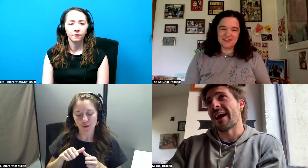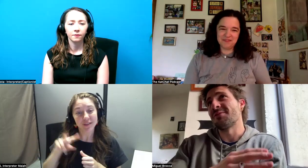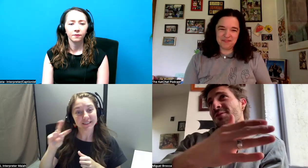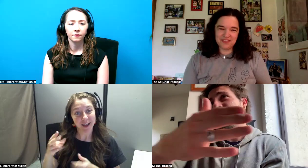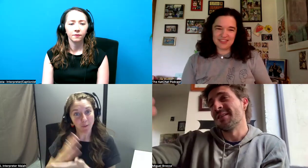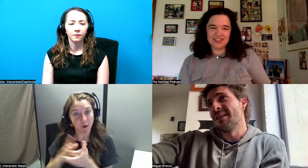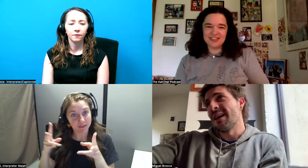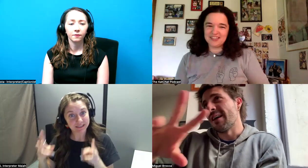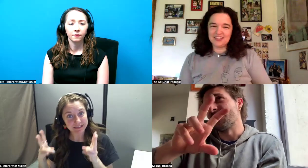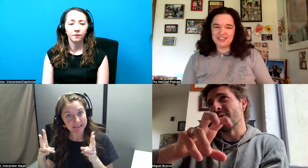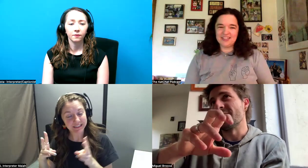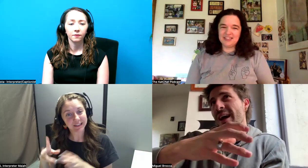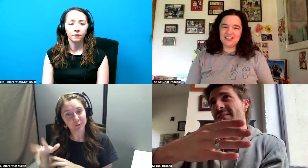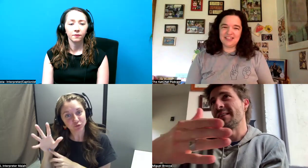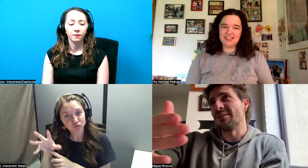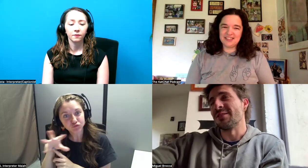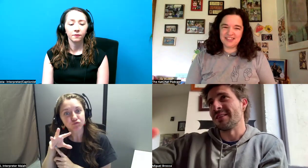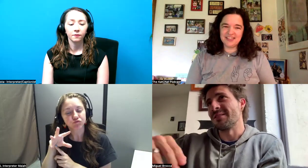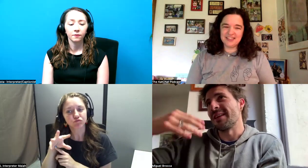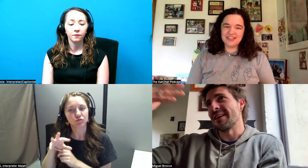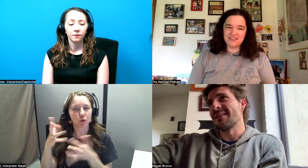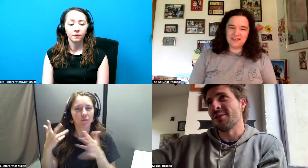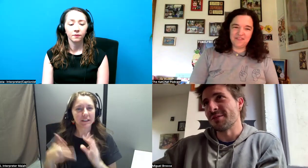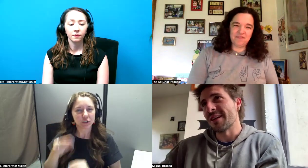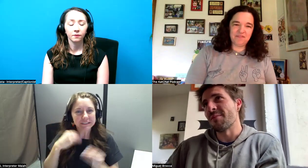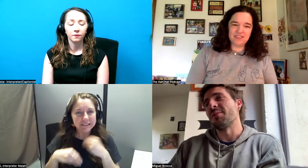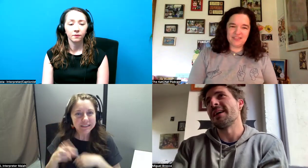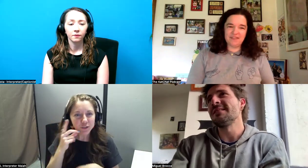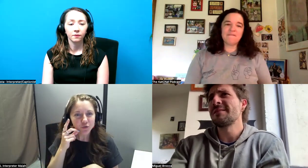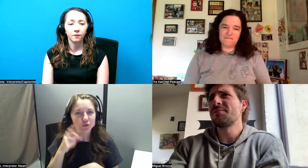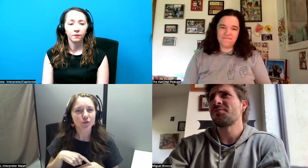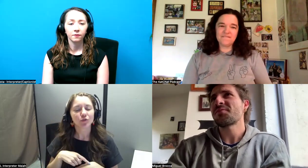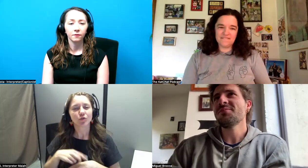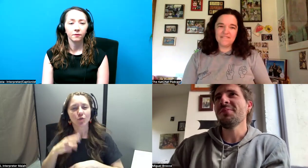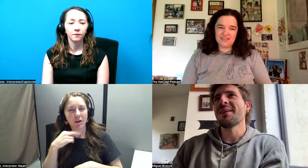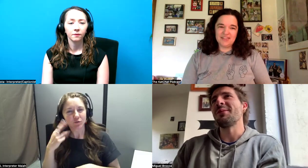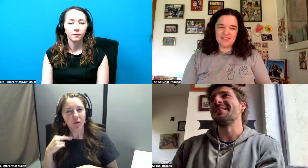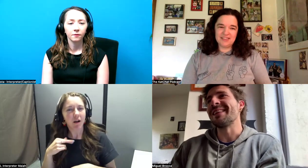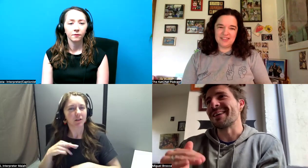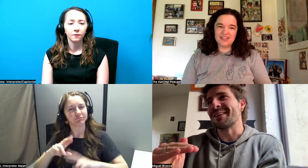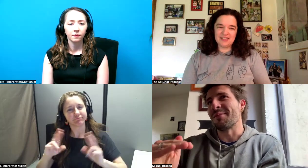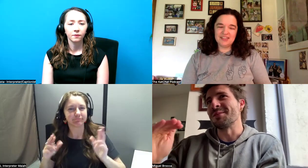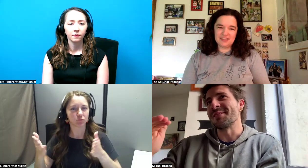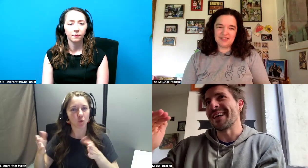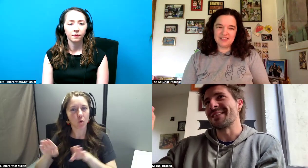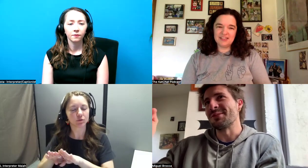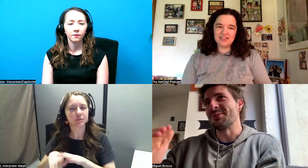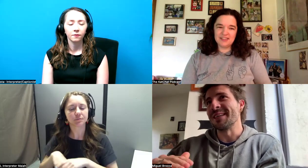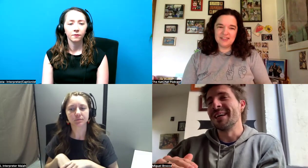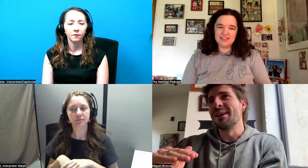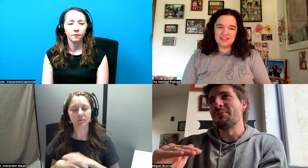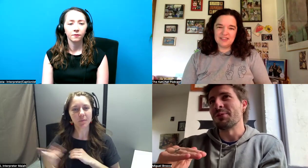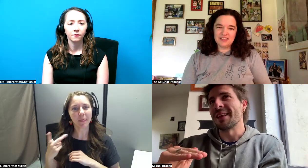like after we've had dinner and they're like closing up the place, we did like a couple of takes